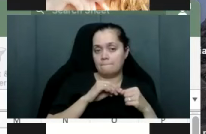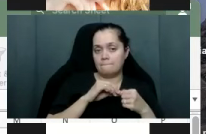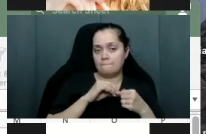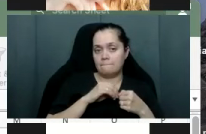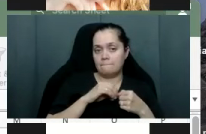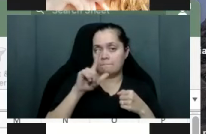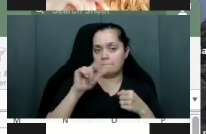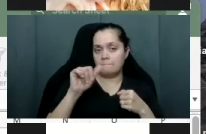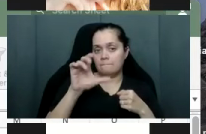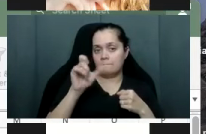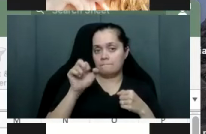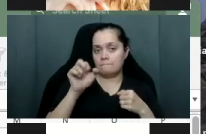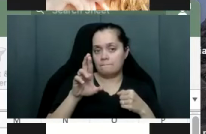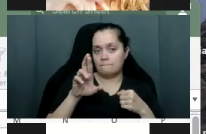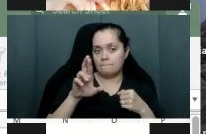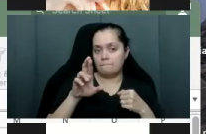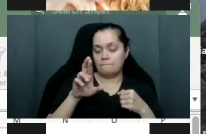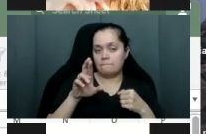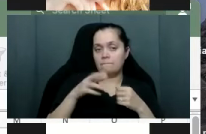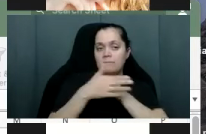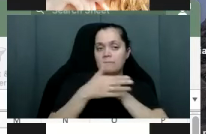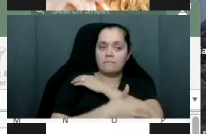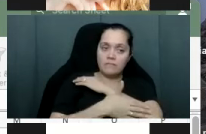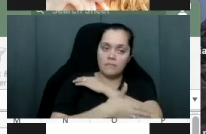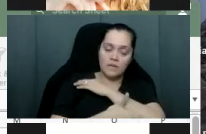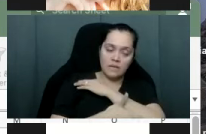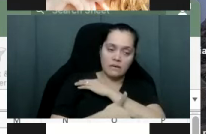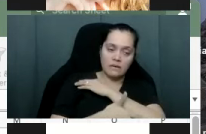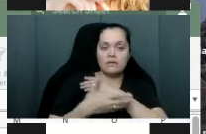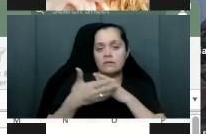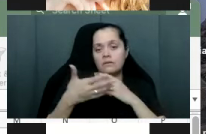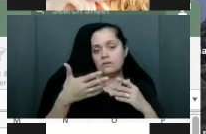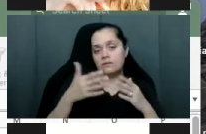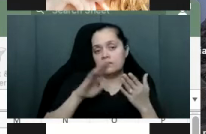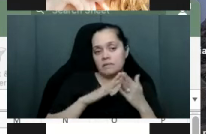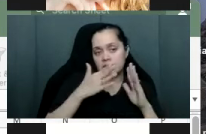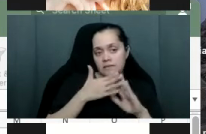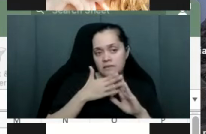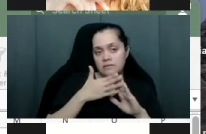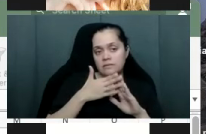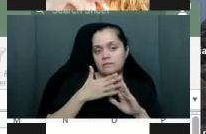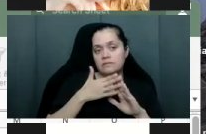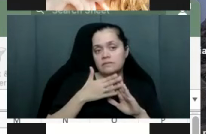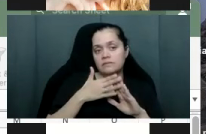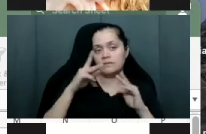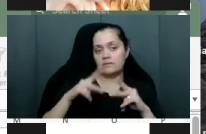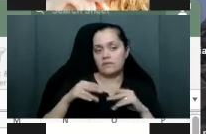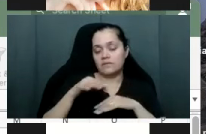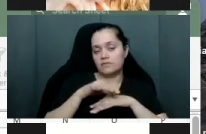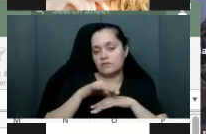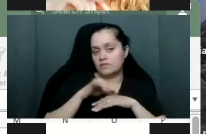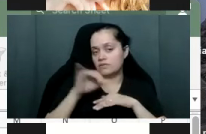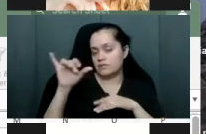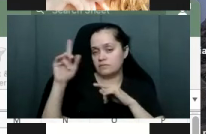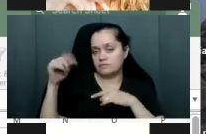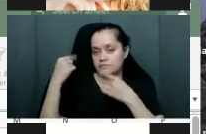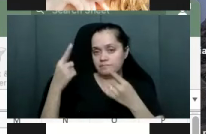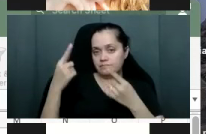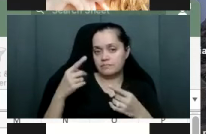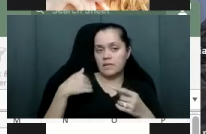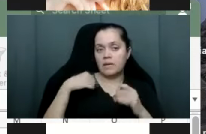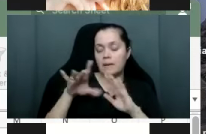LA car, we've got countries, we've got cities, we've got physical geography. I